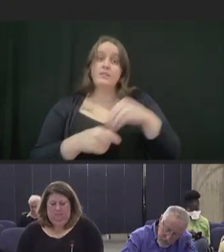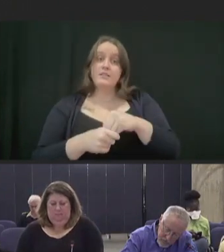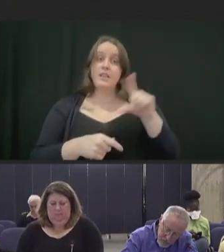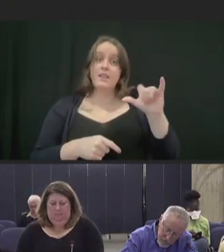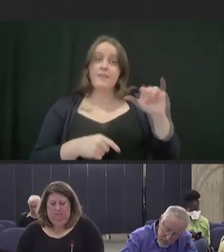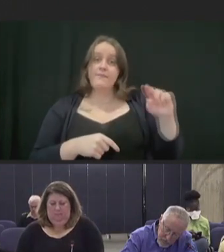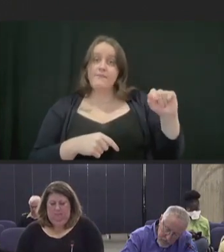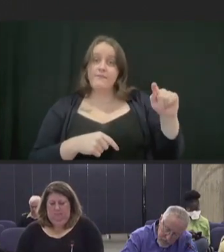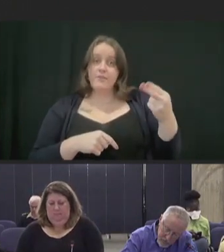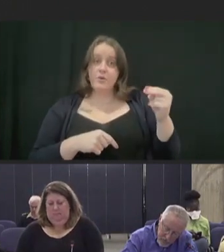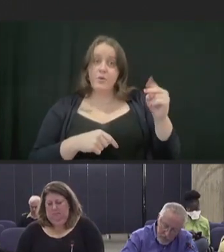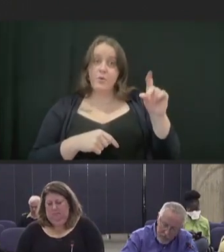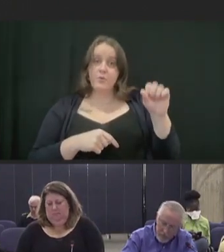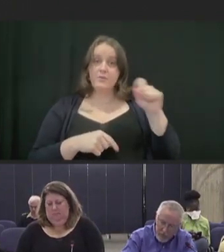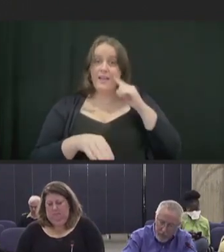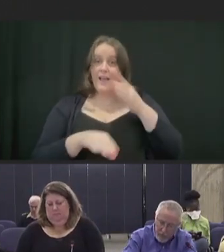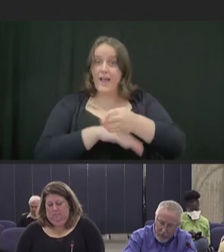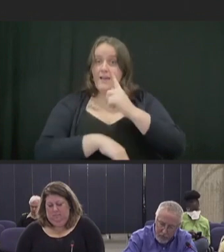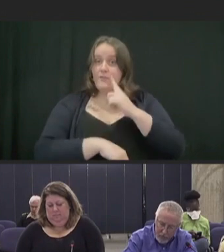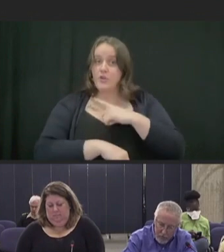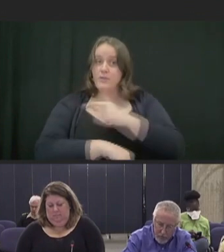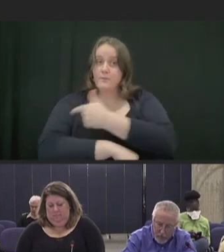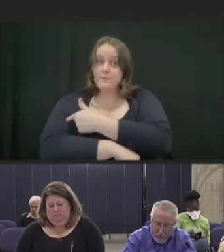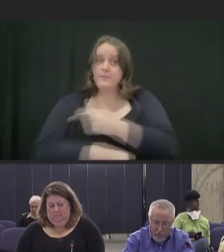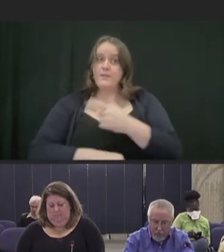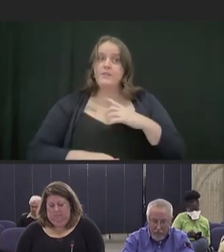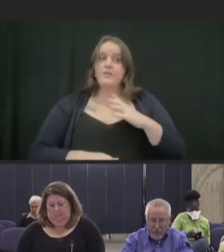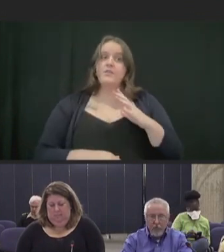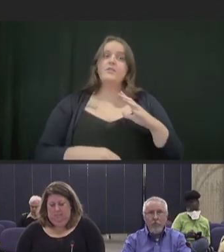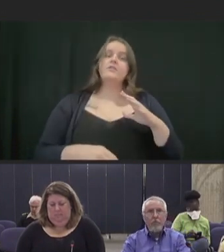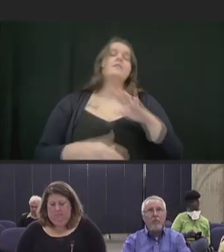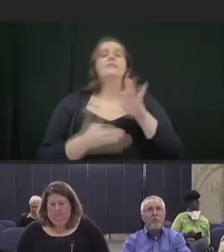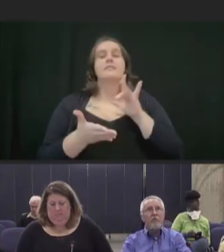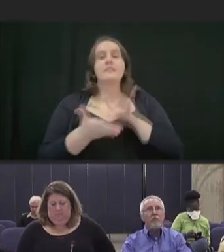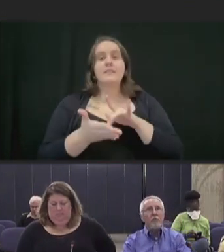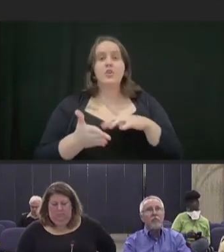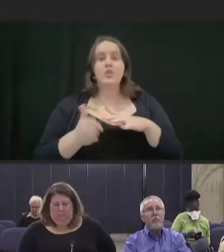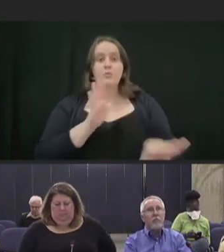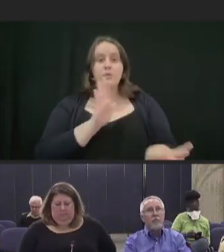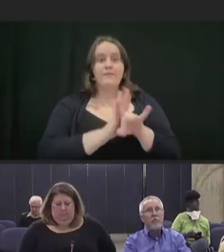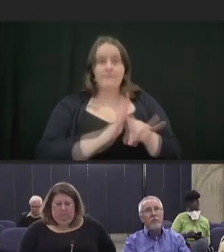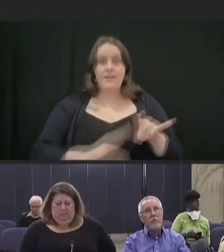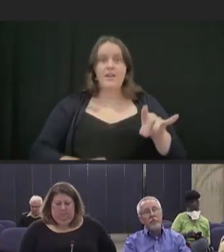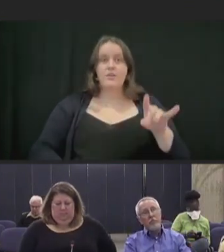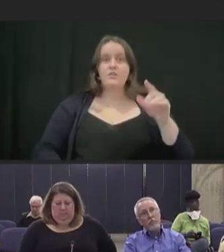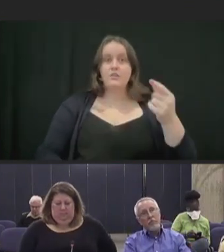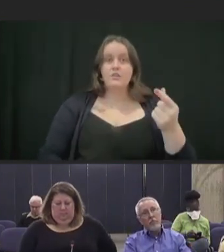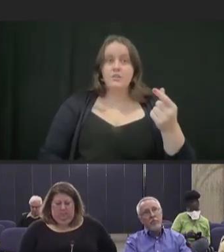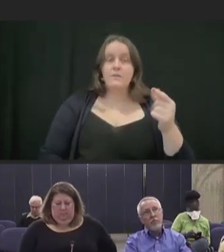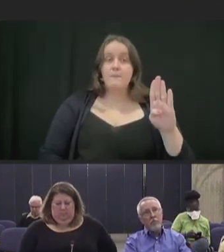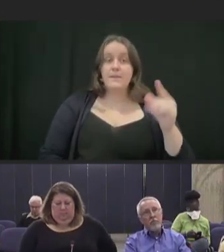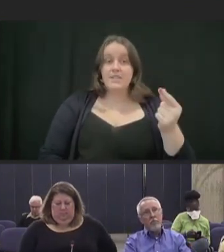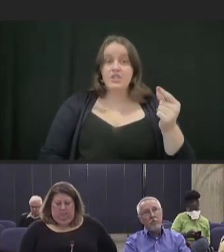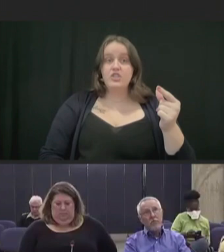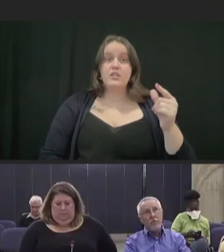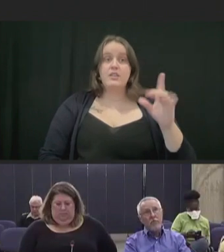immunization at the germinal center B cells, we found BG18 class B cells in 7 of 8 macaques.